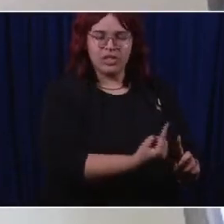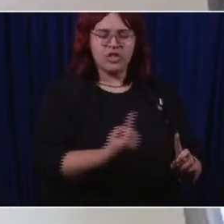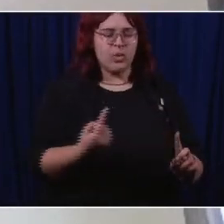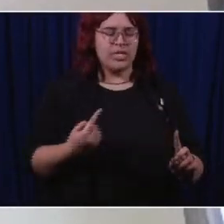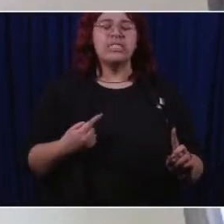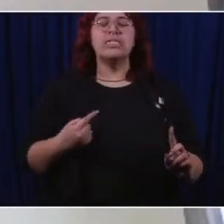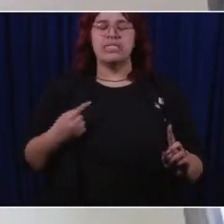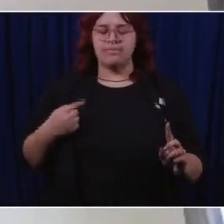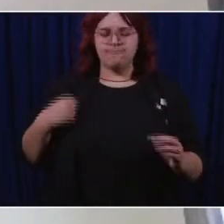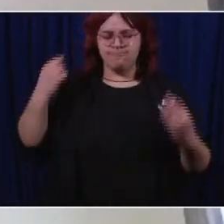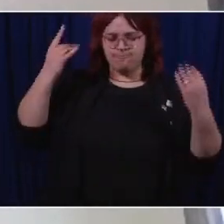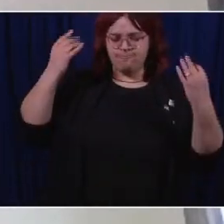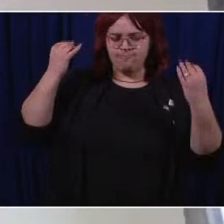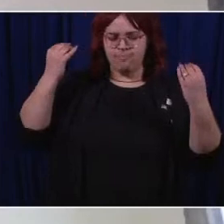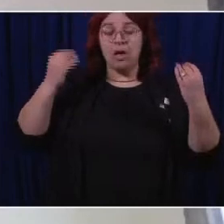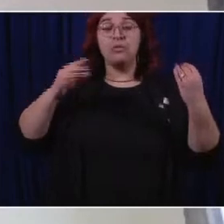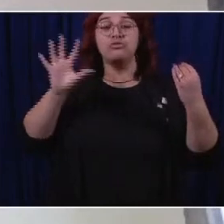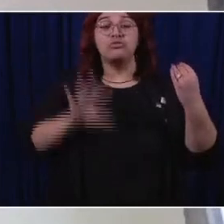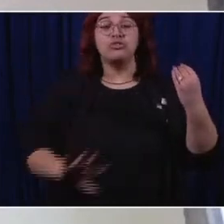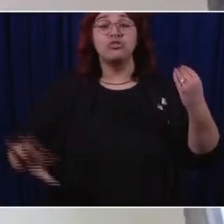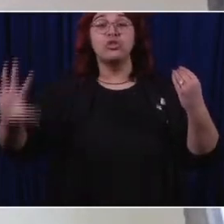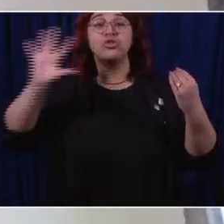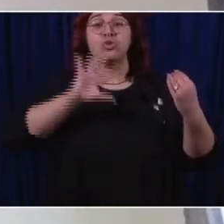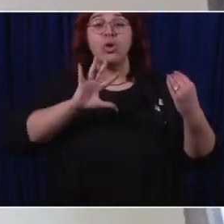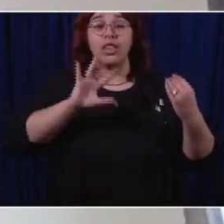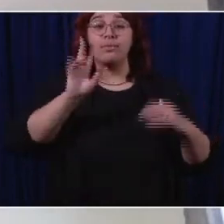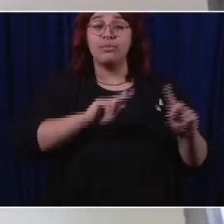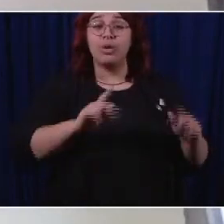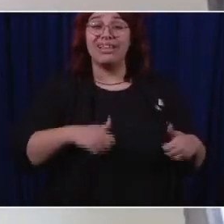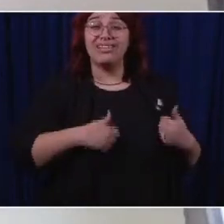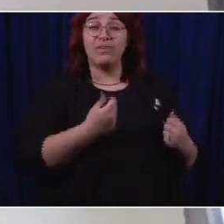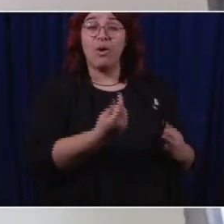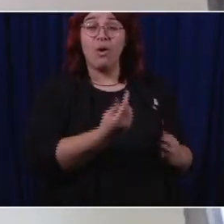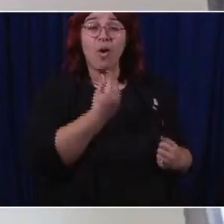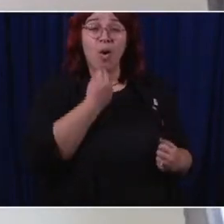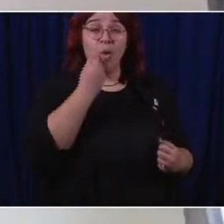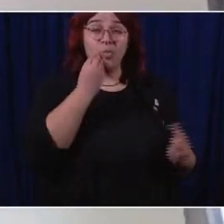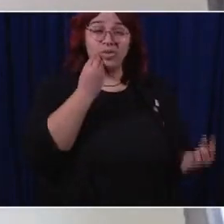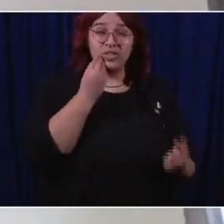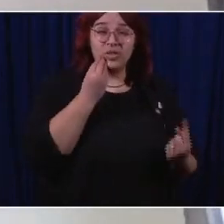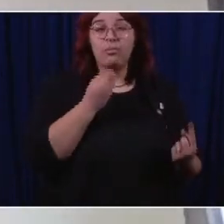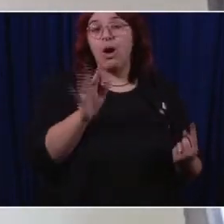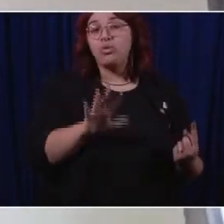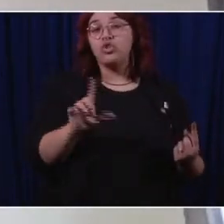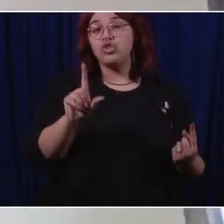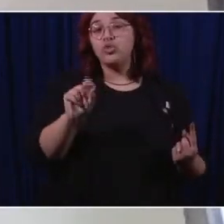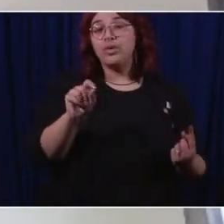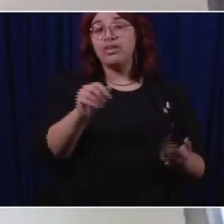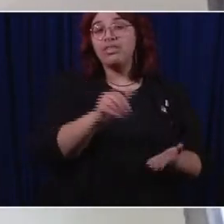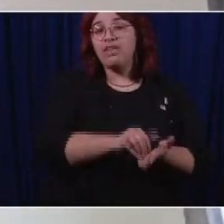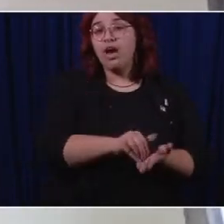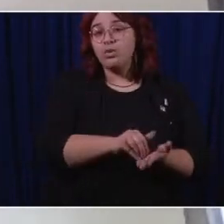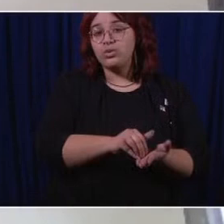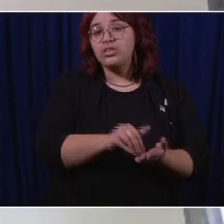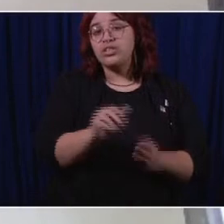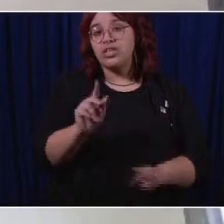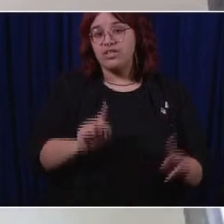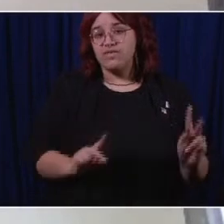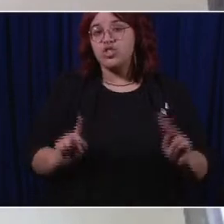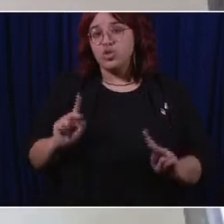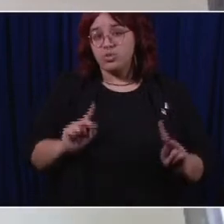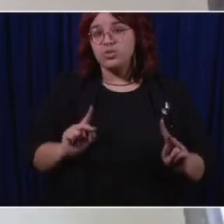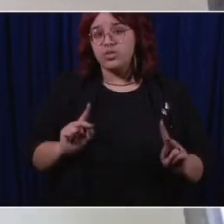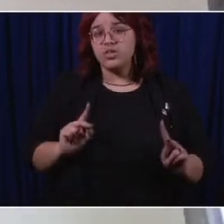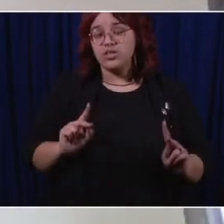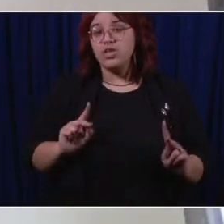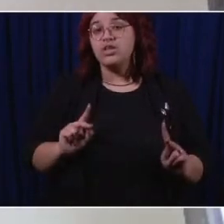we estimate that as about 20,000 individuals within the state that fall within that range. And so we have